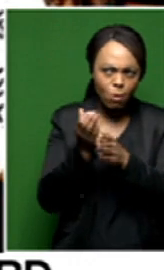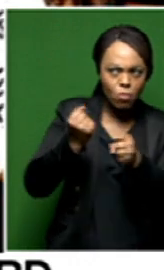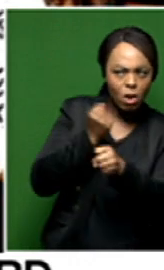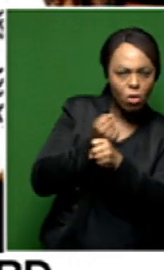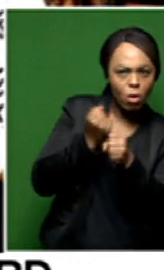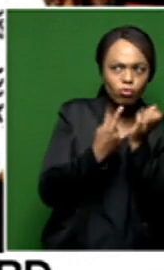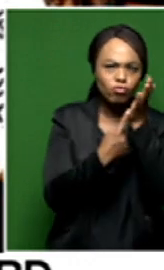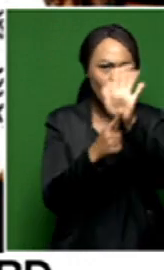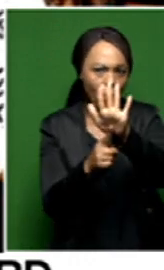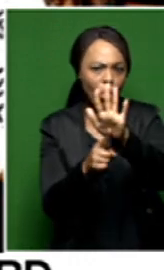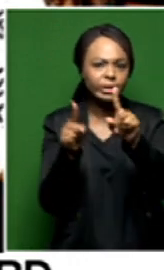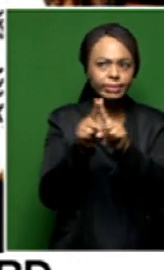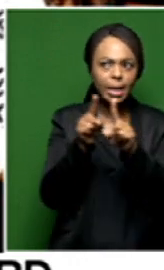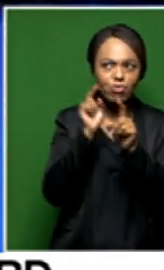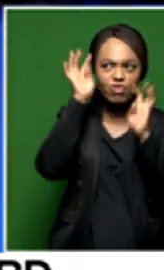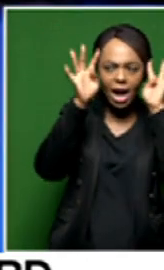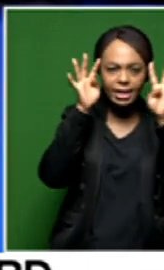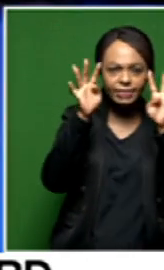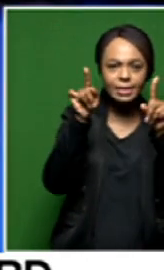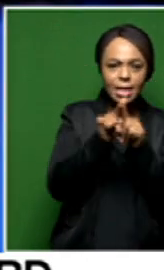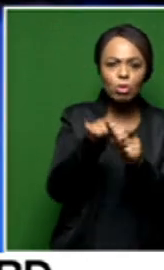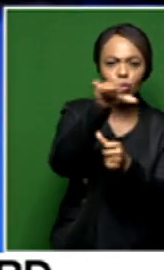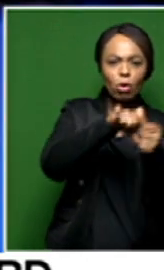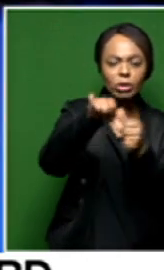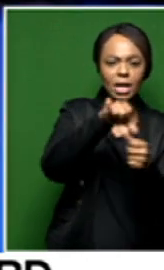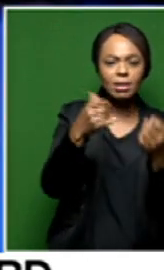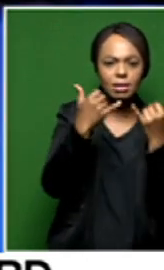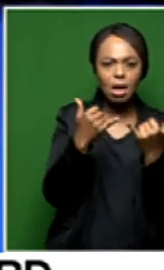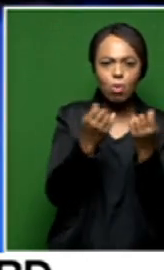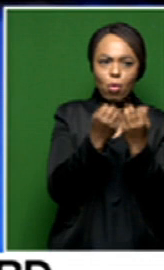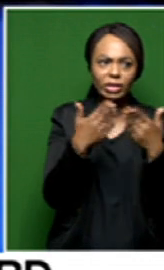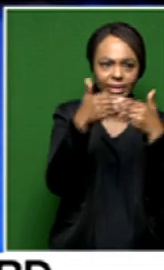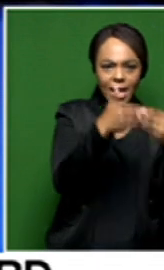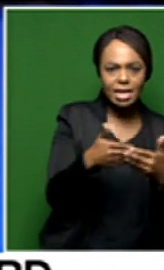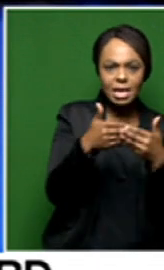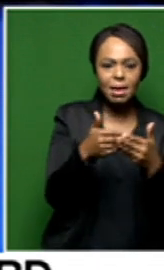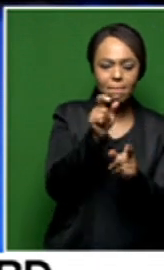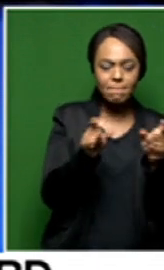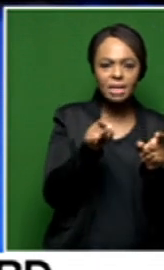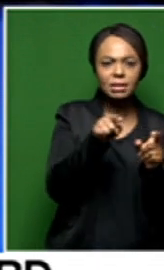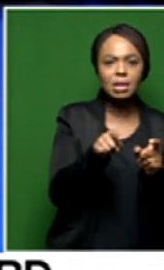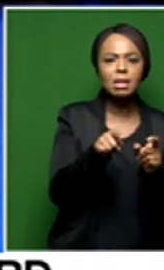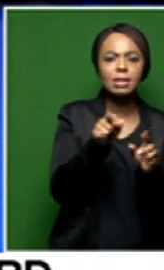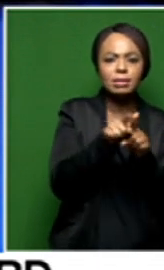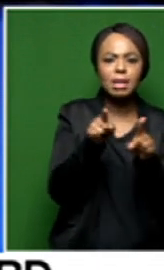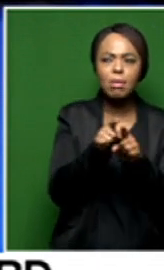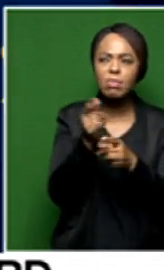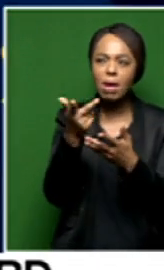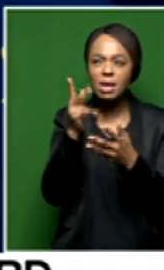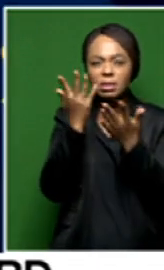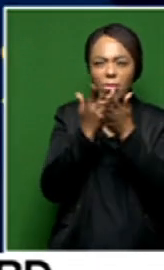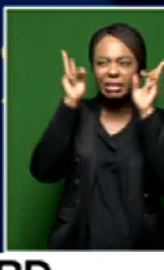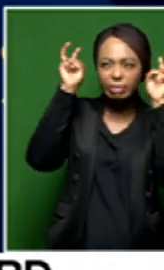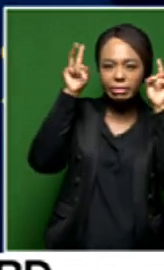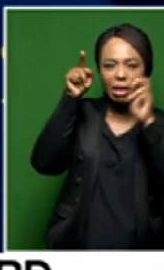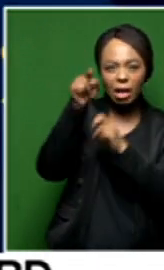putting out and the work that's been created is really moving society forward, is taking care of society, and is breaking down some of the harmful stereotypes that may